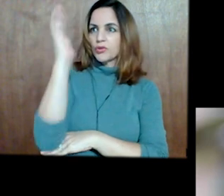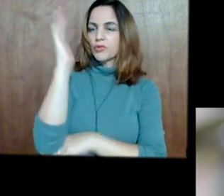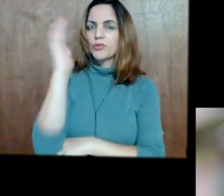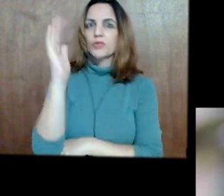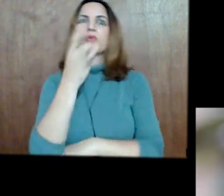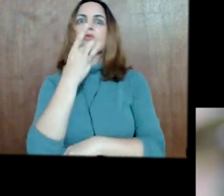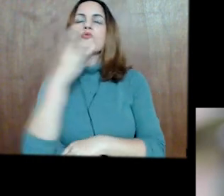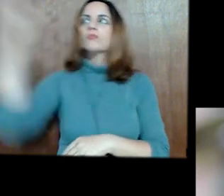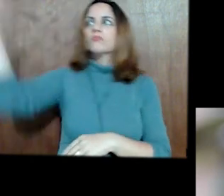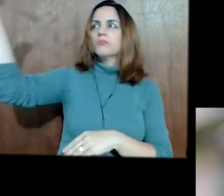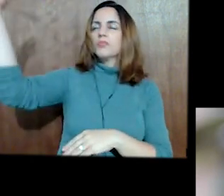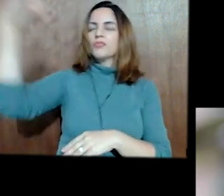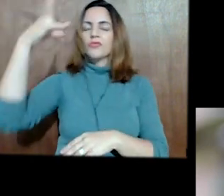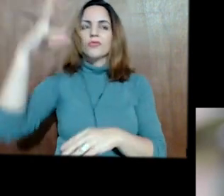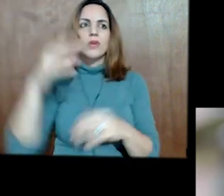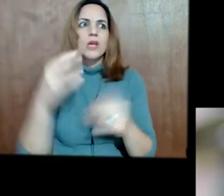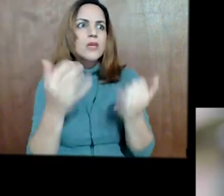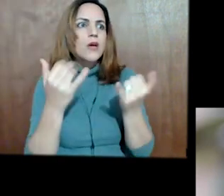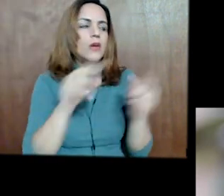thing and it's filled.